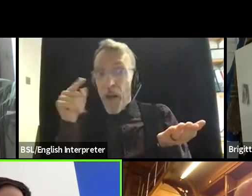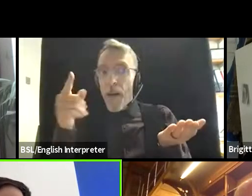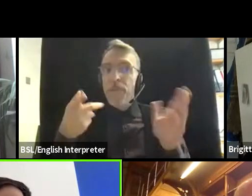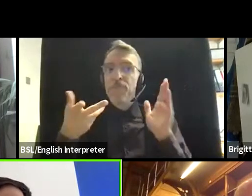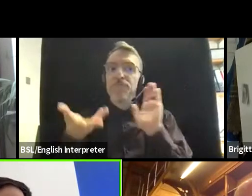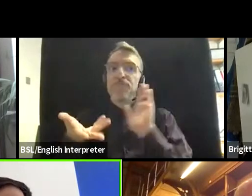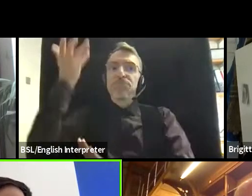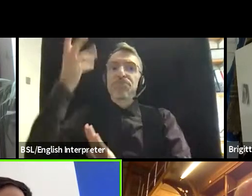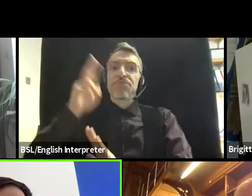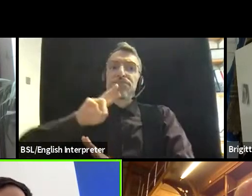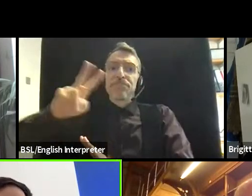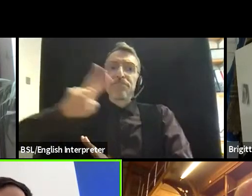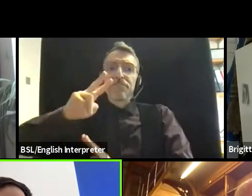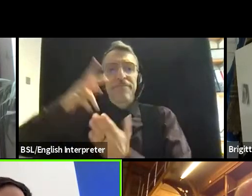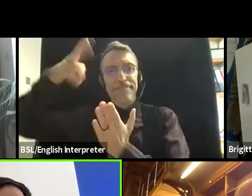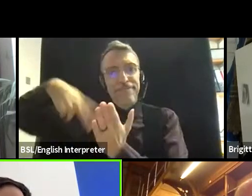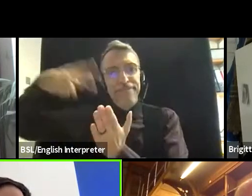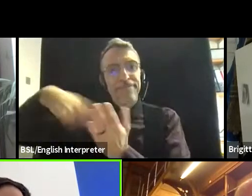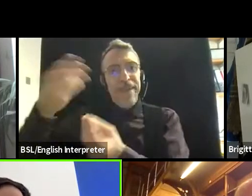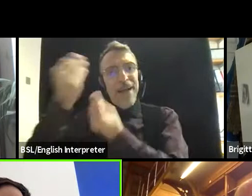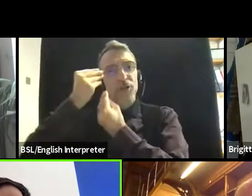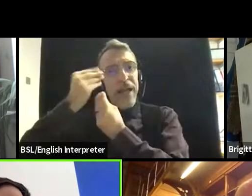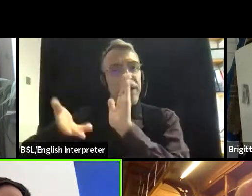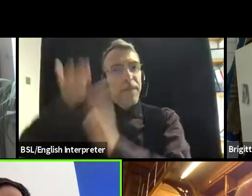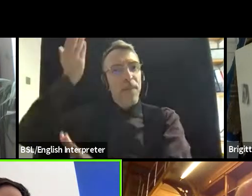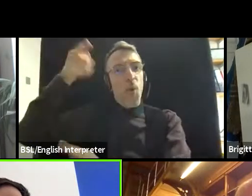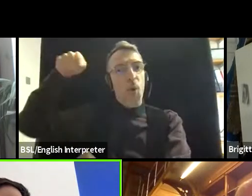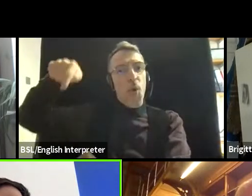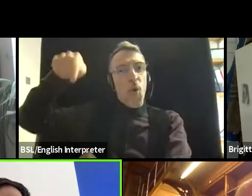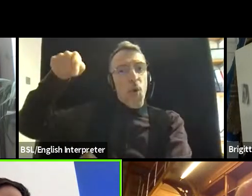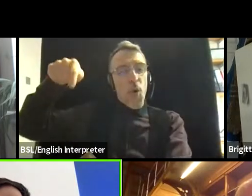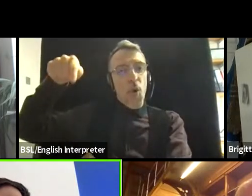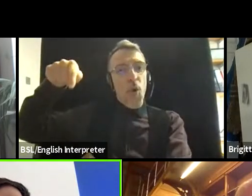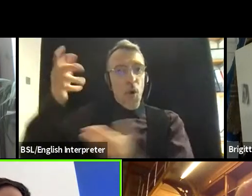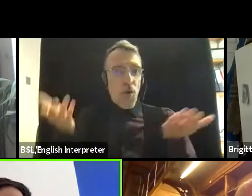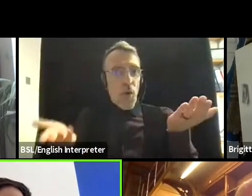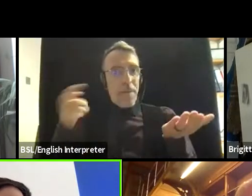are more literate, educated, and they